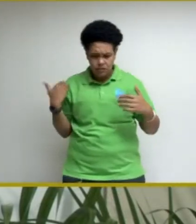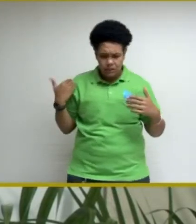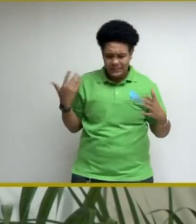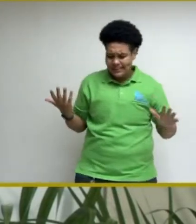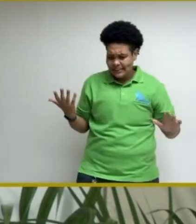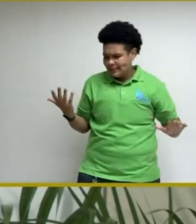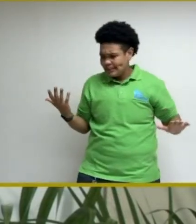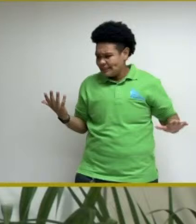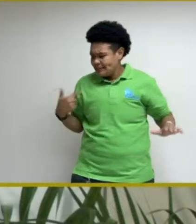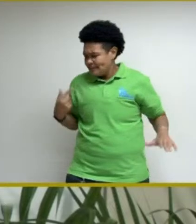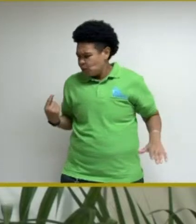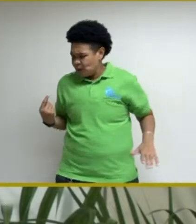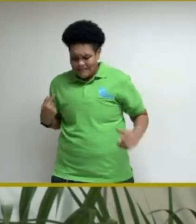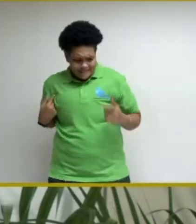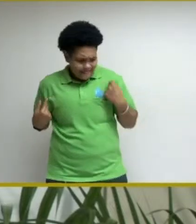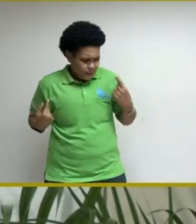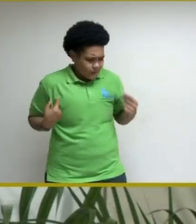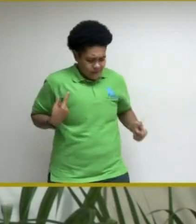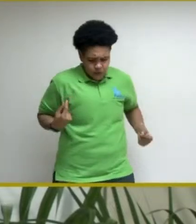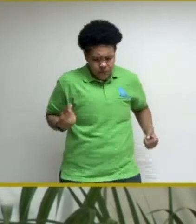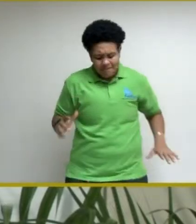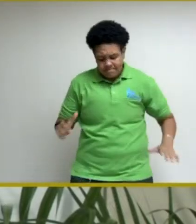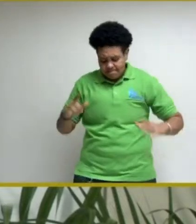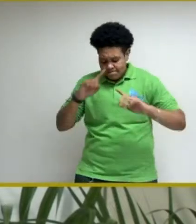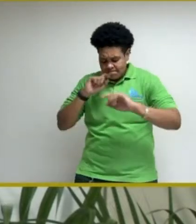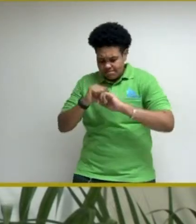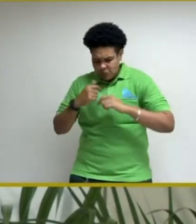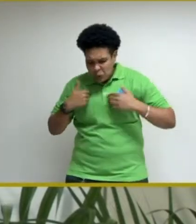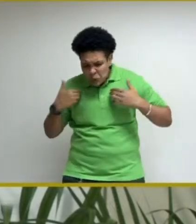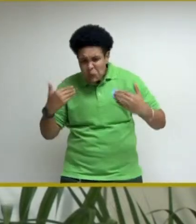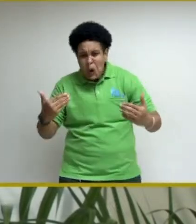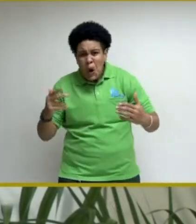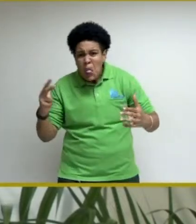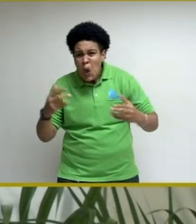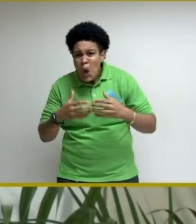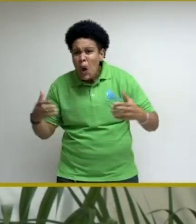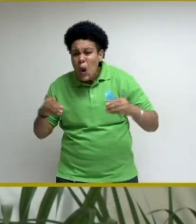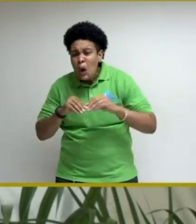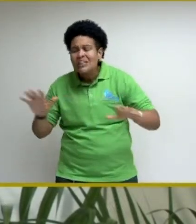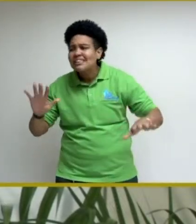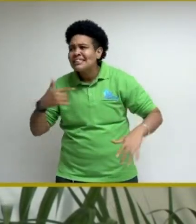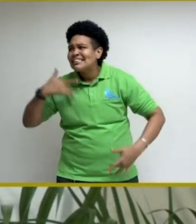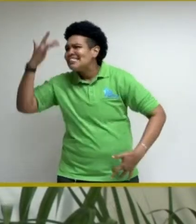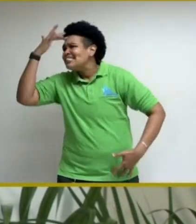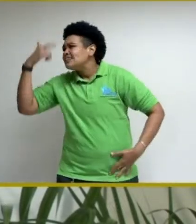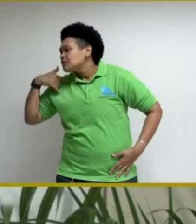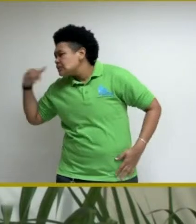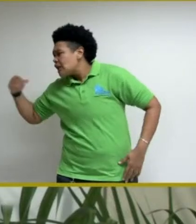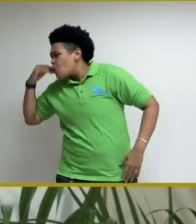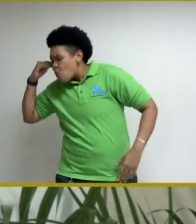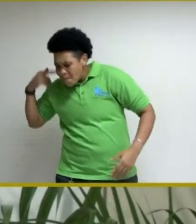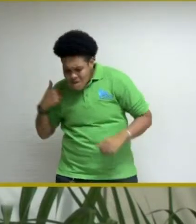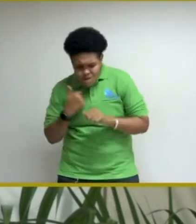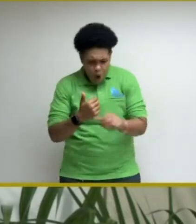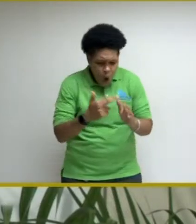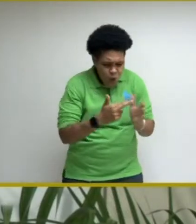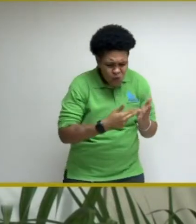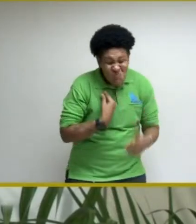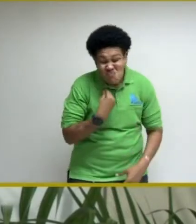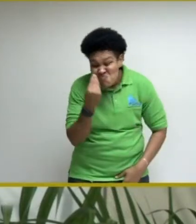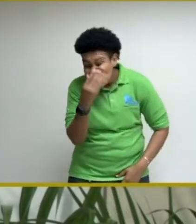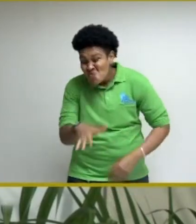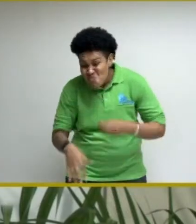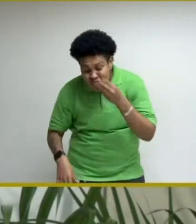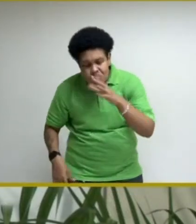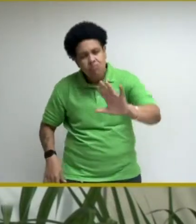responsibility to ensure that we do not go into a third wave. And so the restrictions that are put in